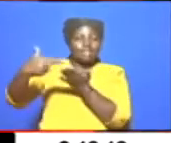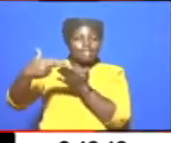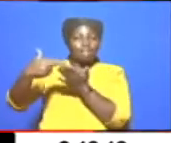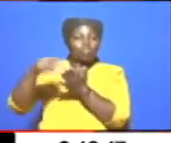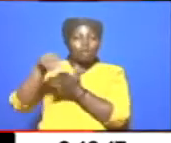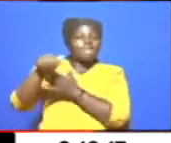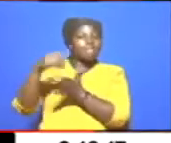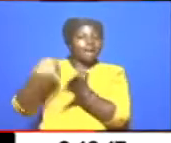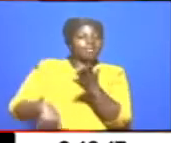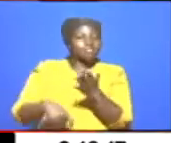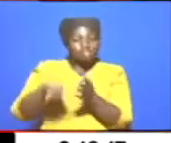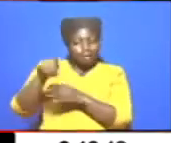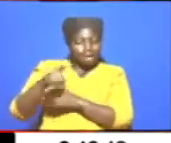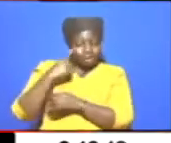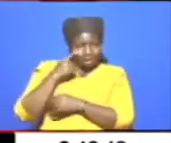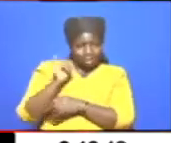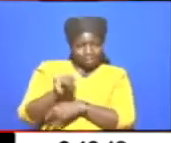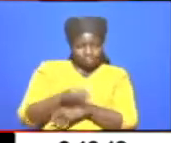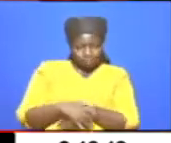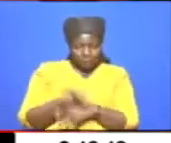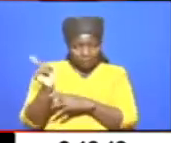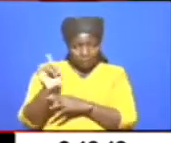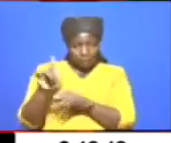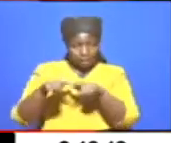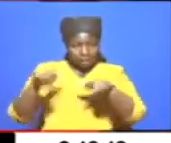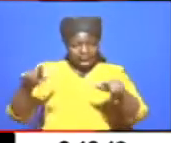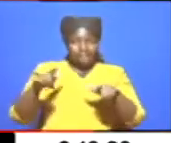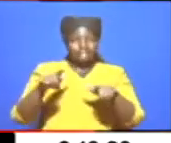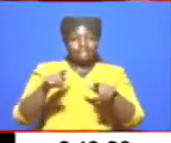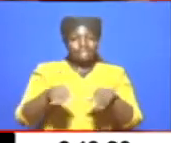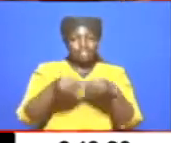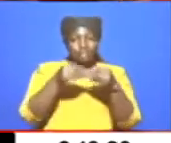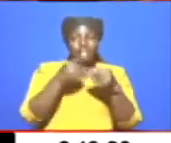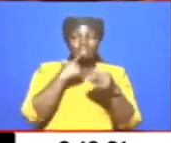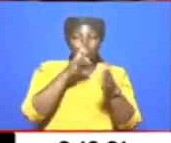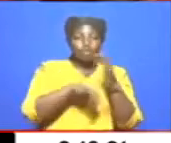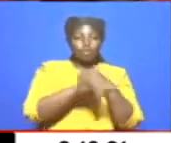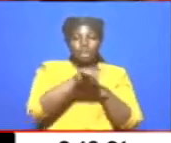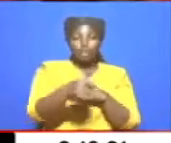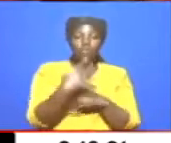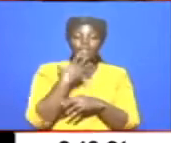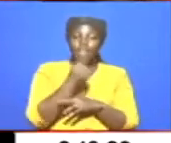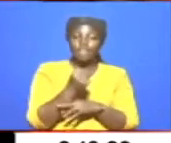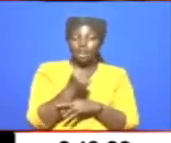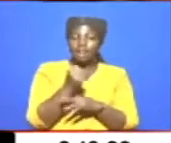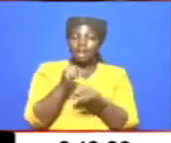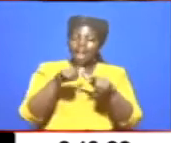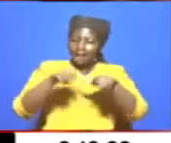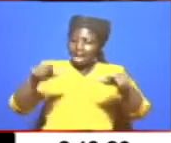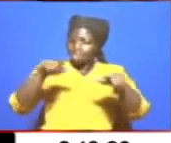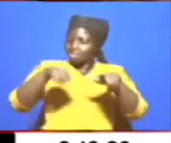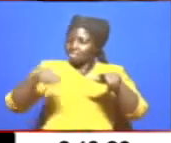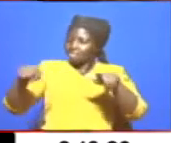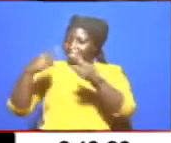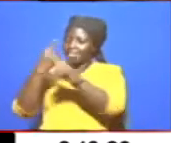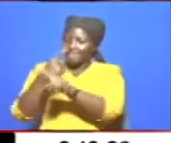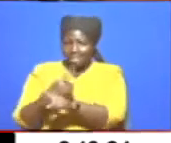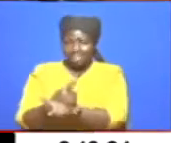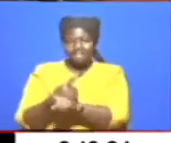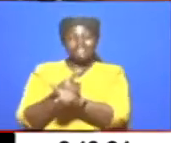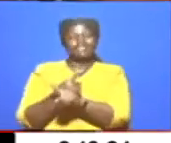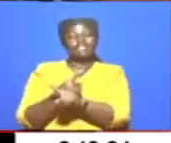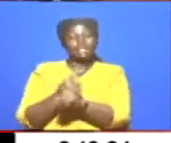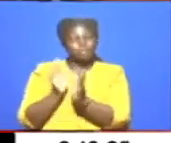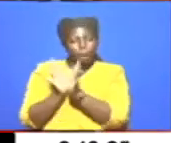that. The Ministry of Land submitted 1,500 parcels of public land has so far been documented in